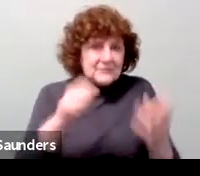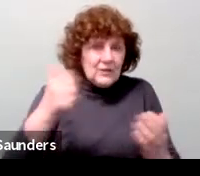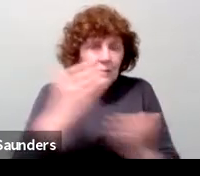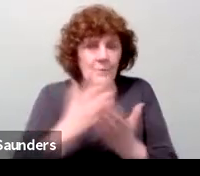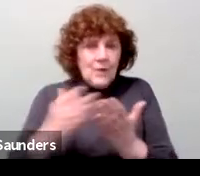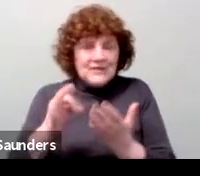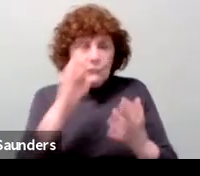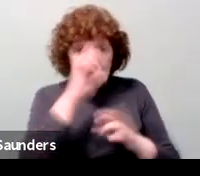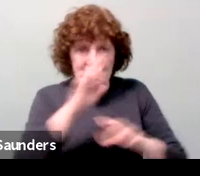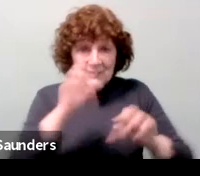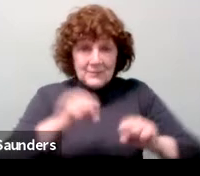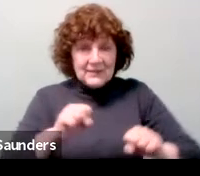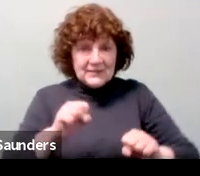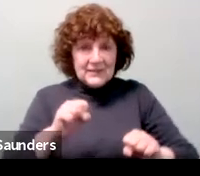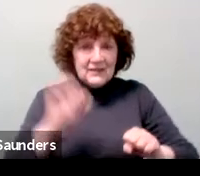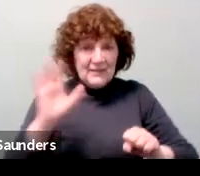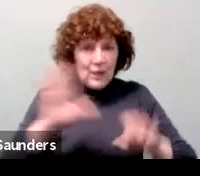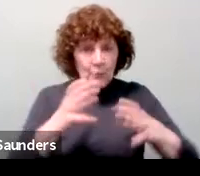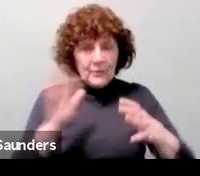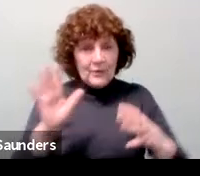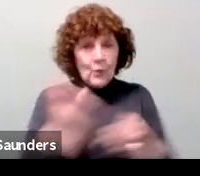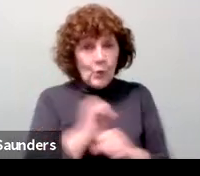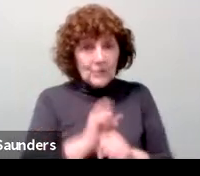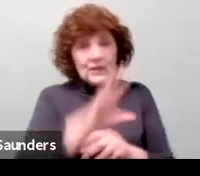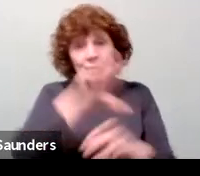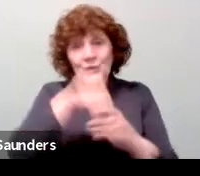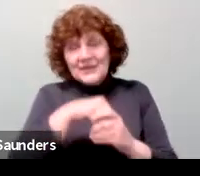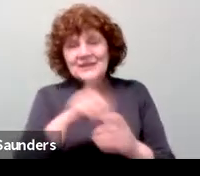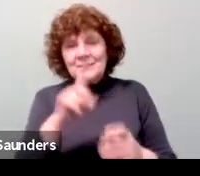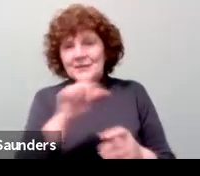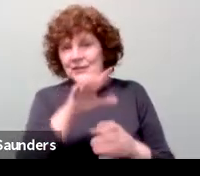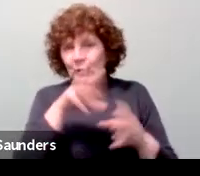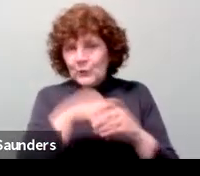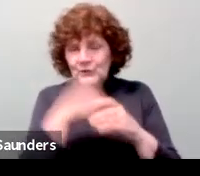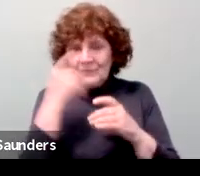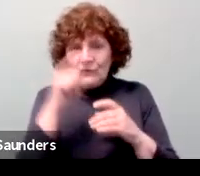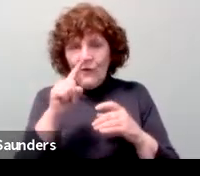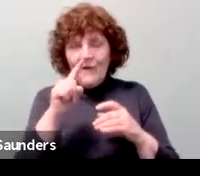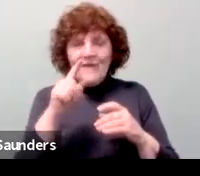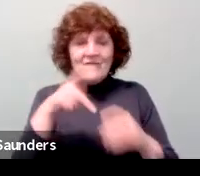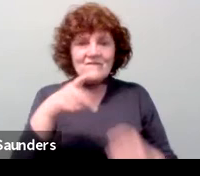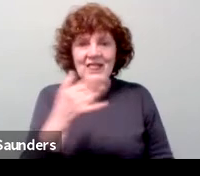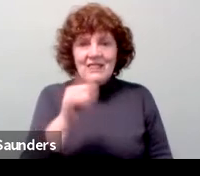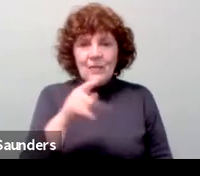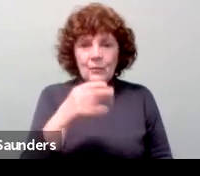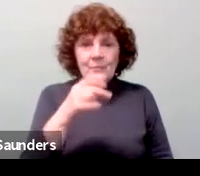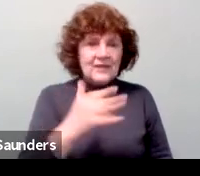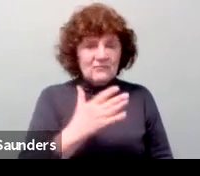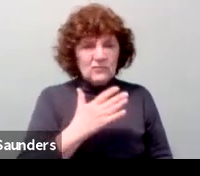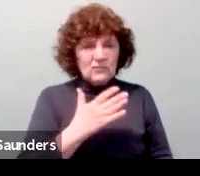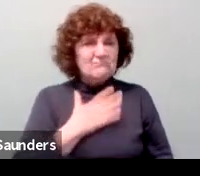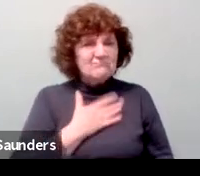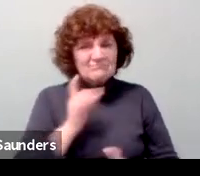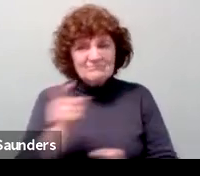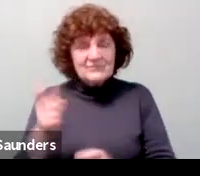Respectability's work, including disability inclusion in philanthropy and nonprofits, Jewish outreach